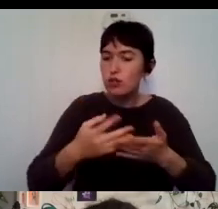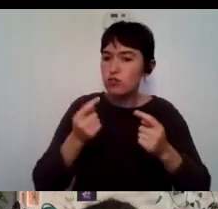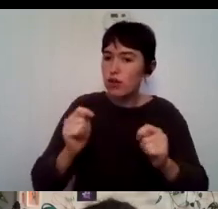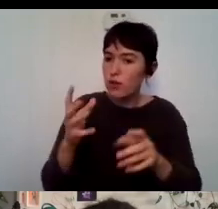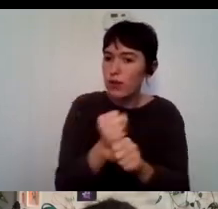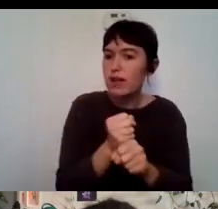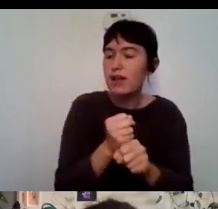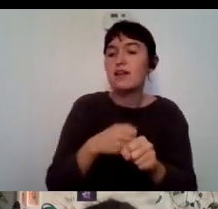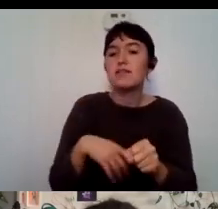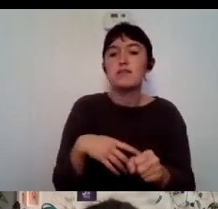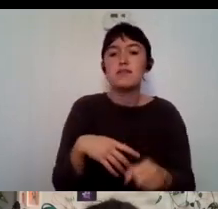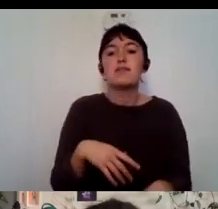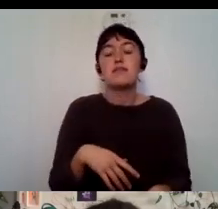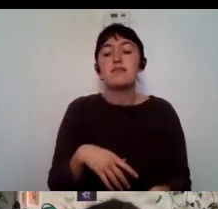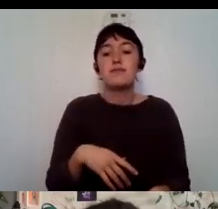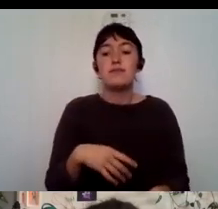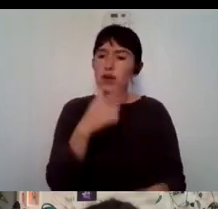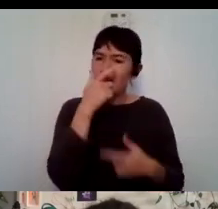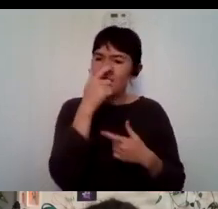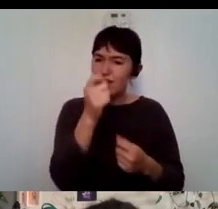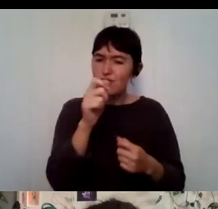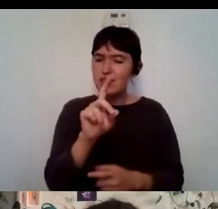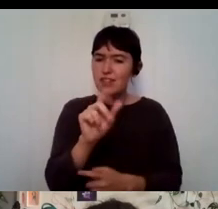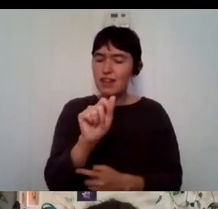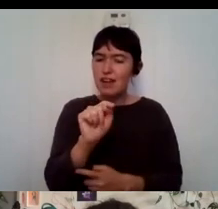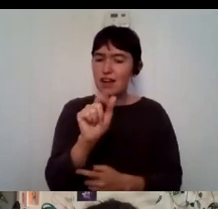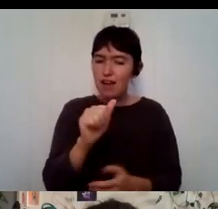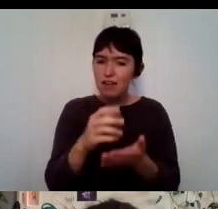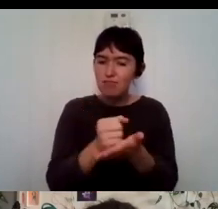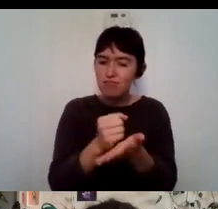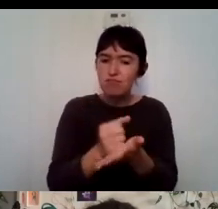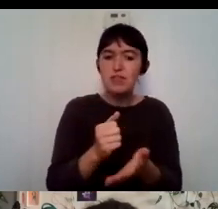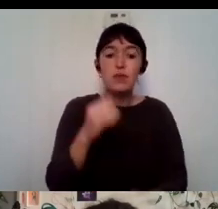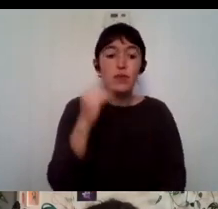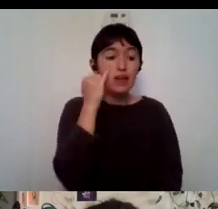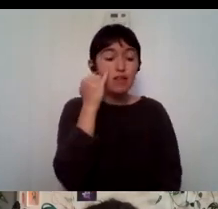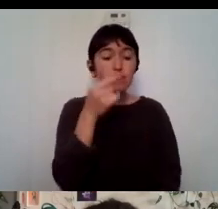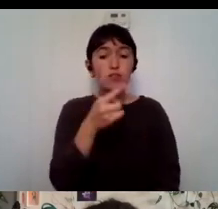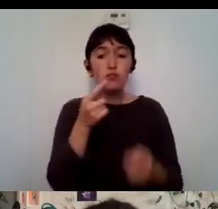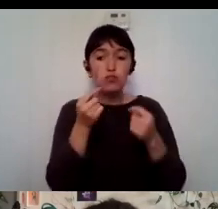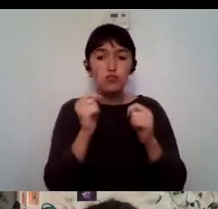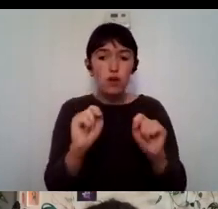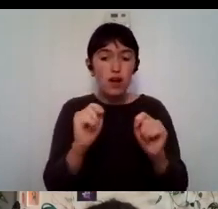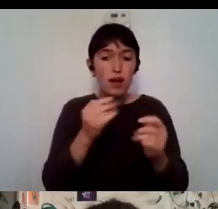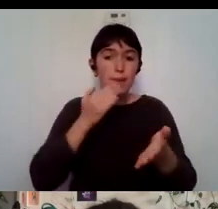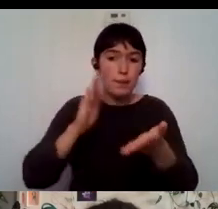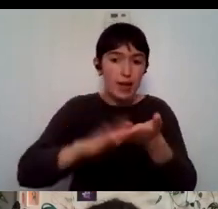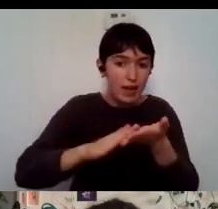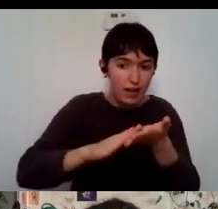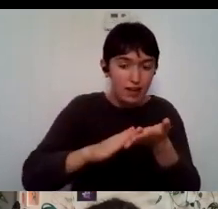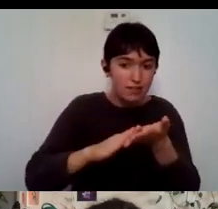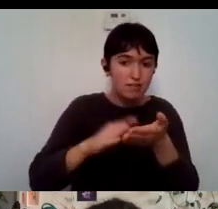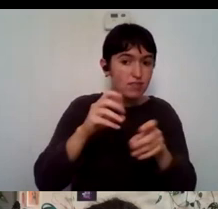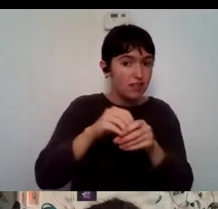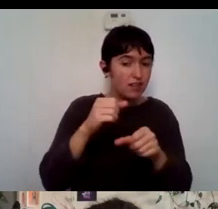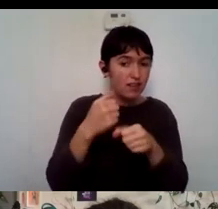some interesting data that we're getting to suggest that when you're intentionally trying to be as bad as possible, the strategies